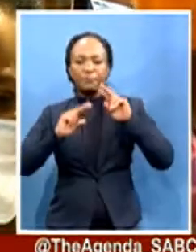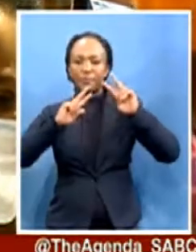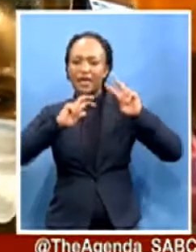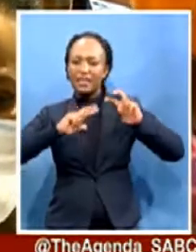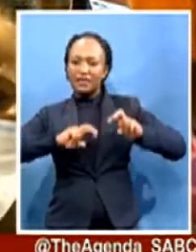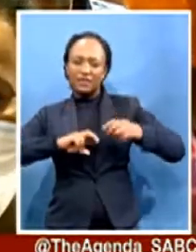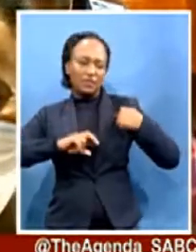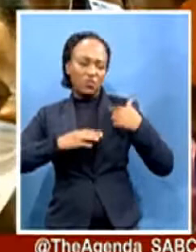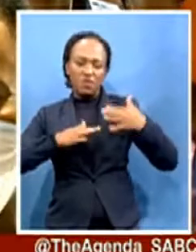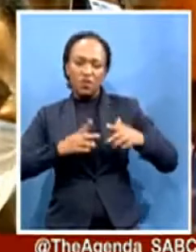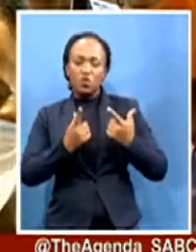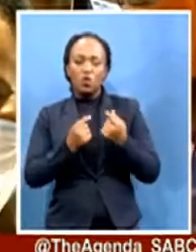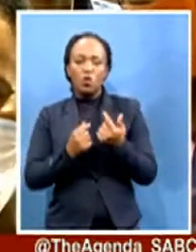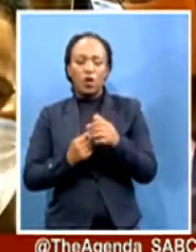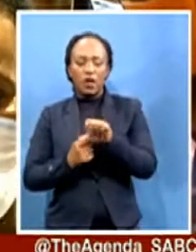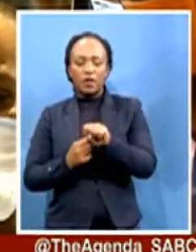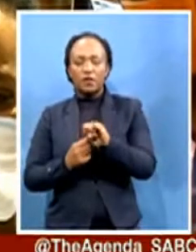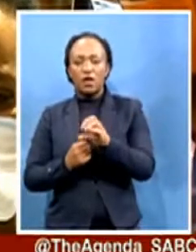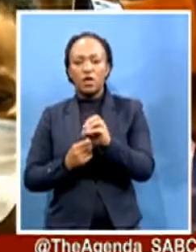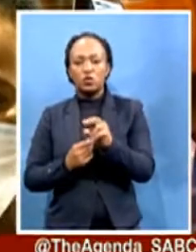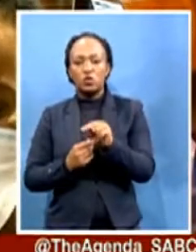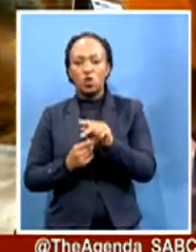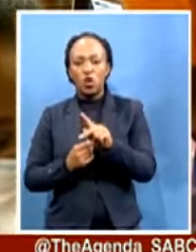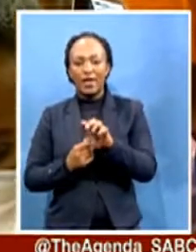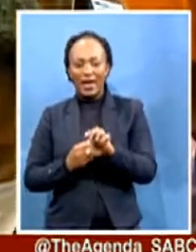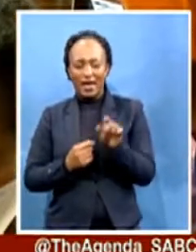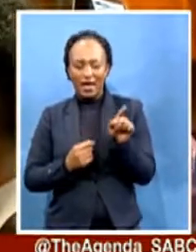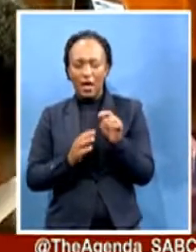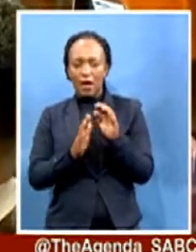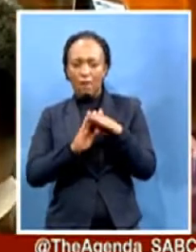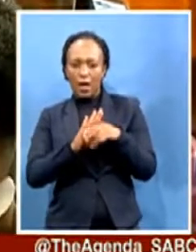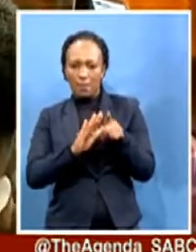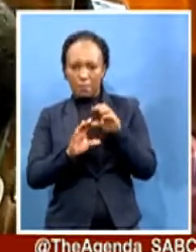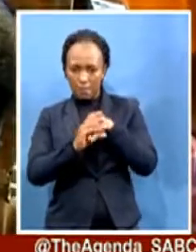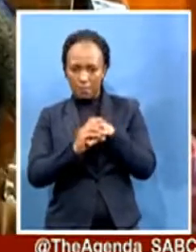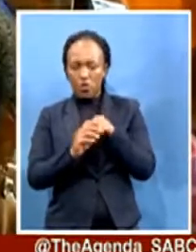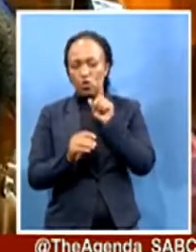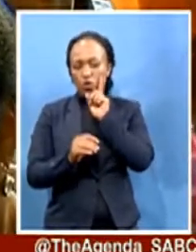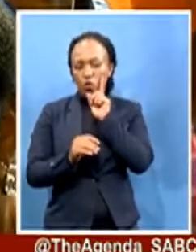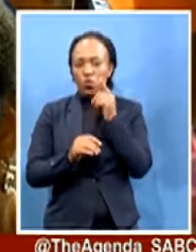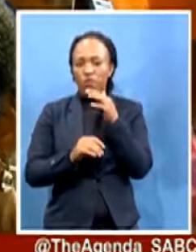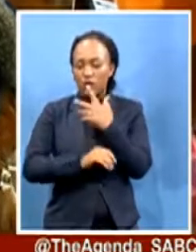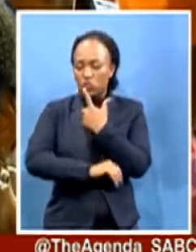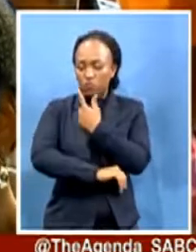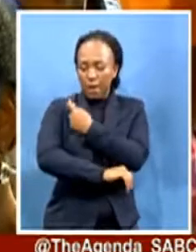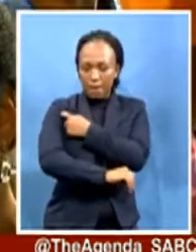look at, if we've vaccinated so many people, how many